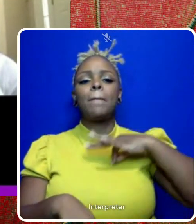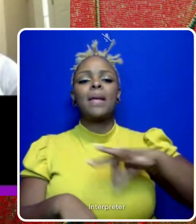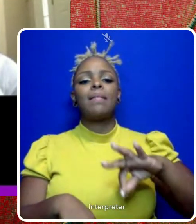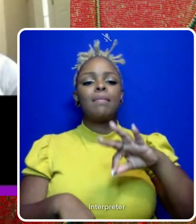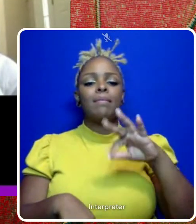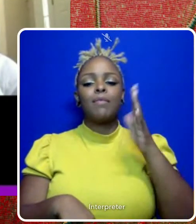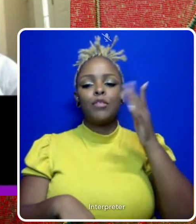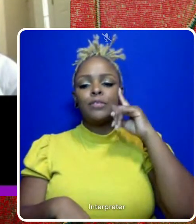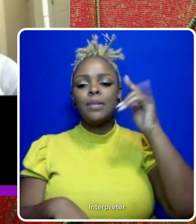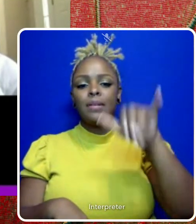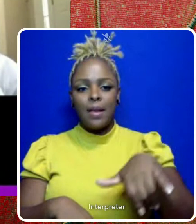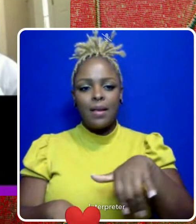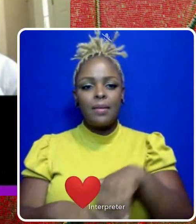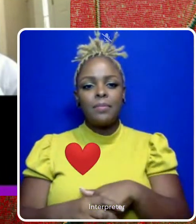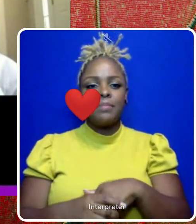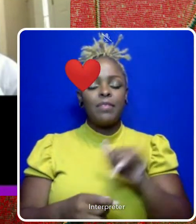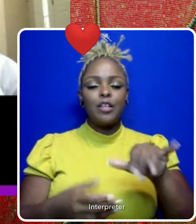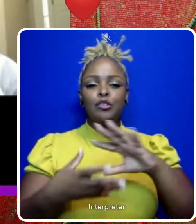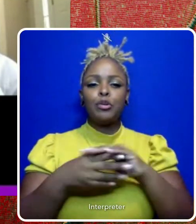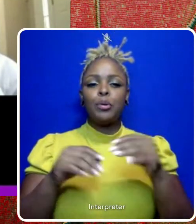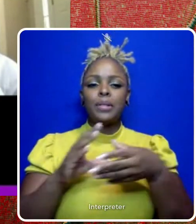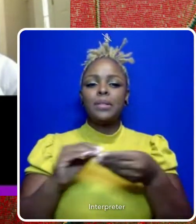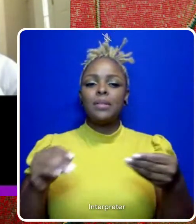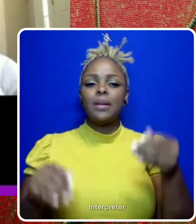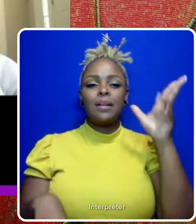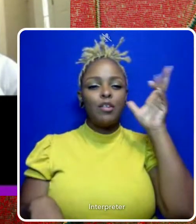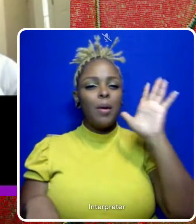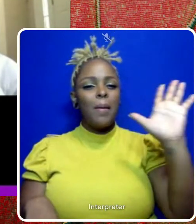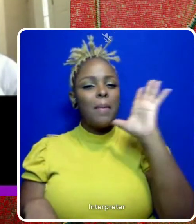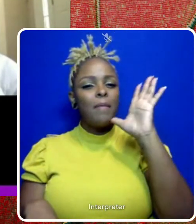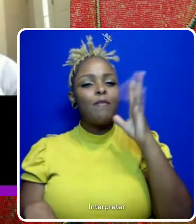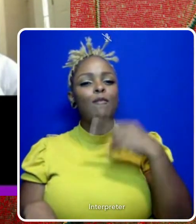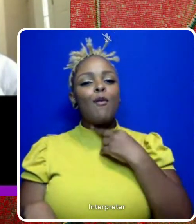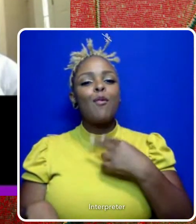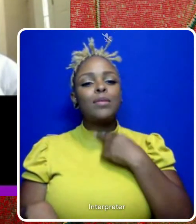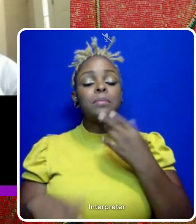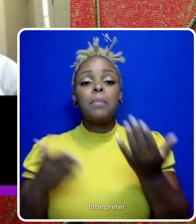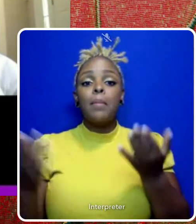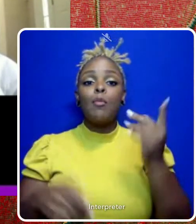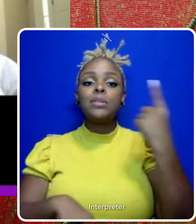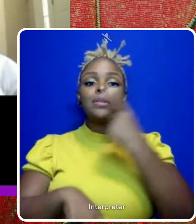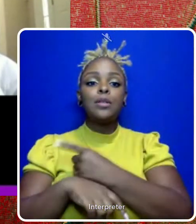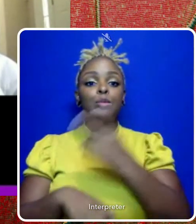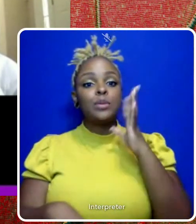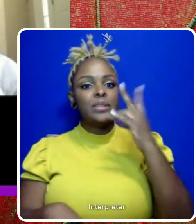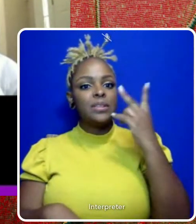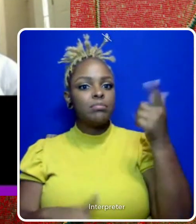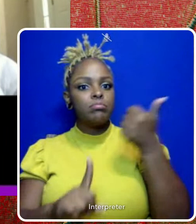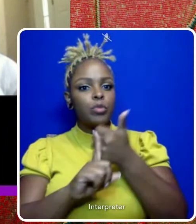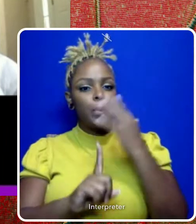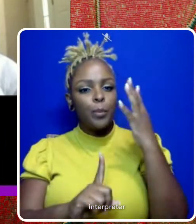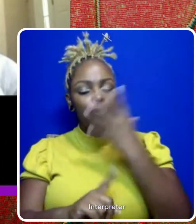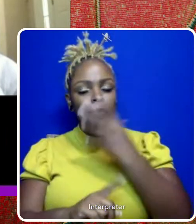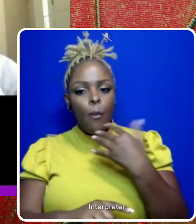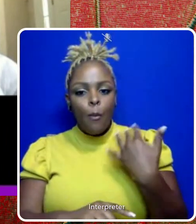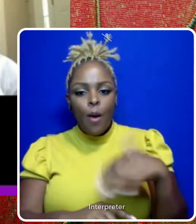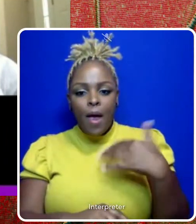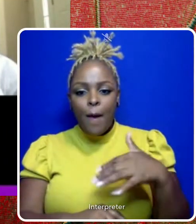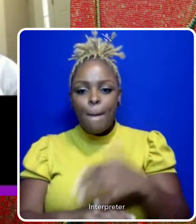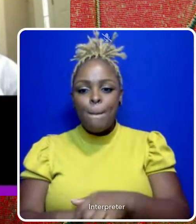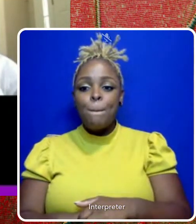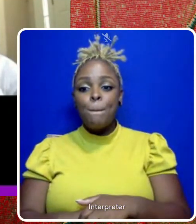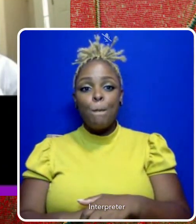teeth. Maybe one day you'll see how beautiful you are, and I'll listen because you deserve to live in the mundane. I am still